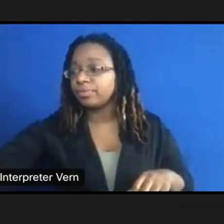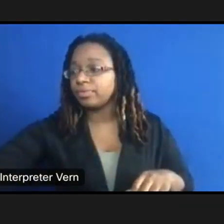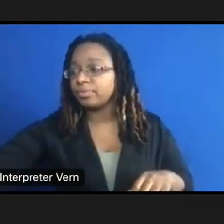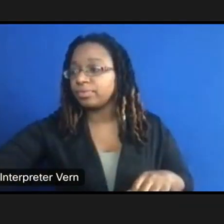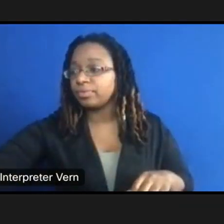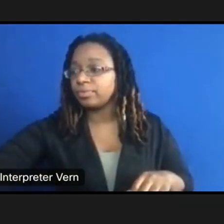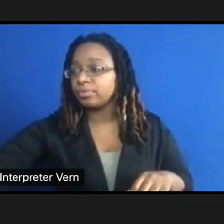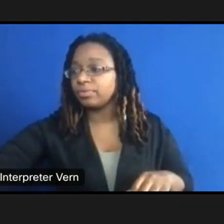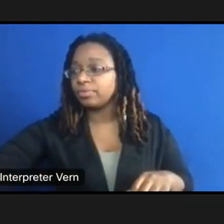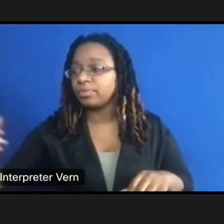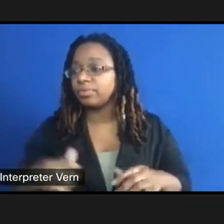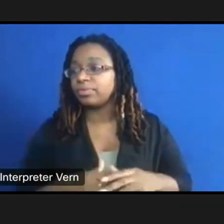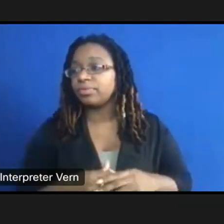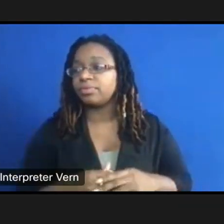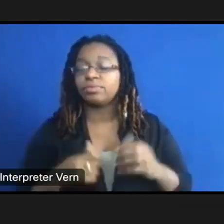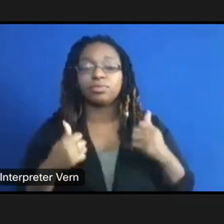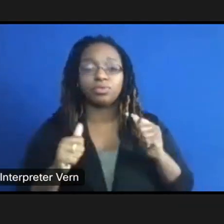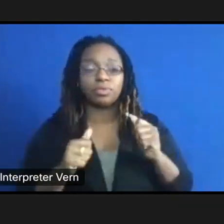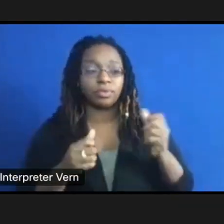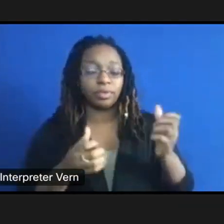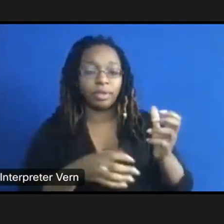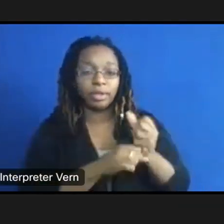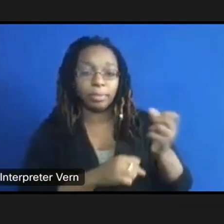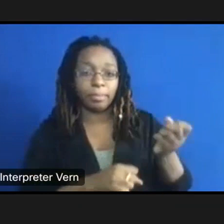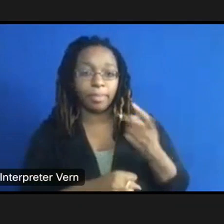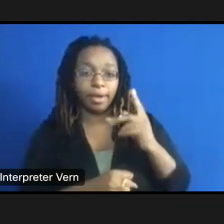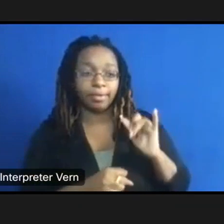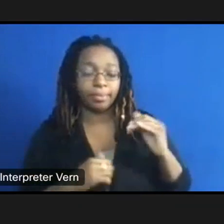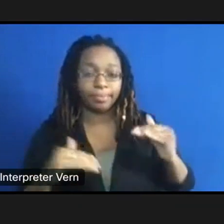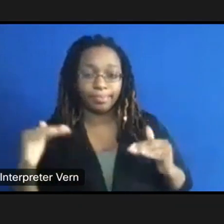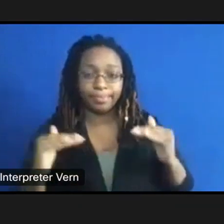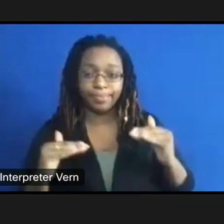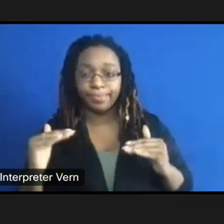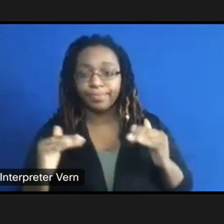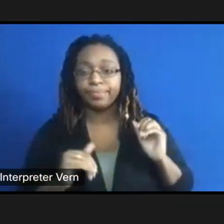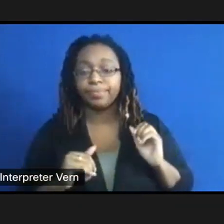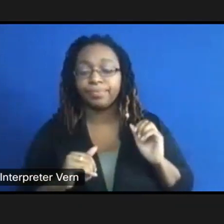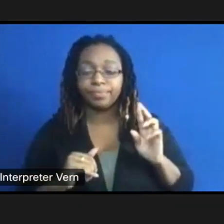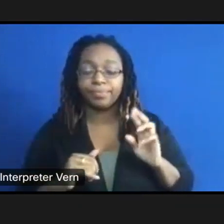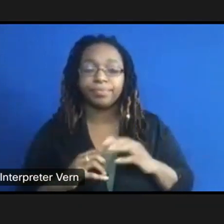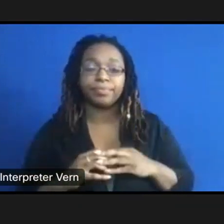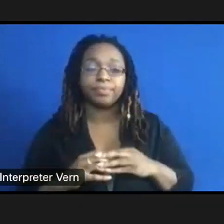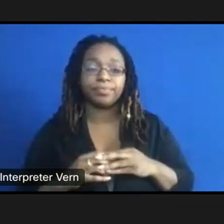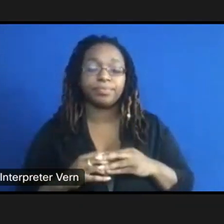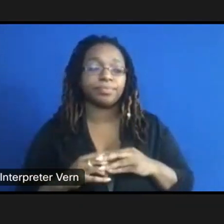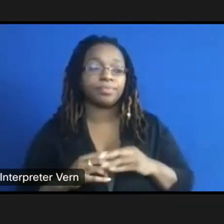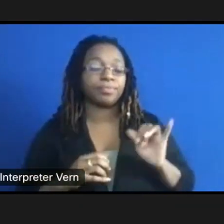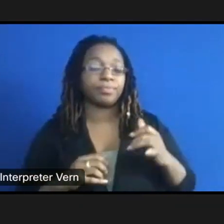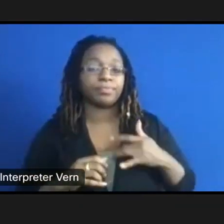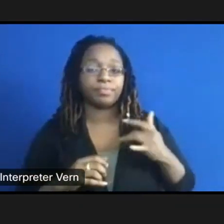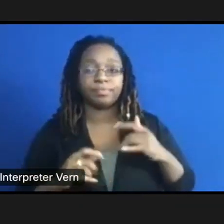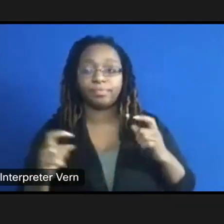to gain that rebalance, um, or regain that sense of control